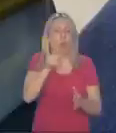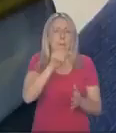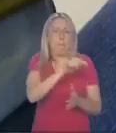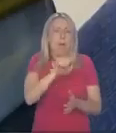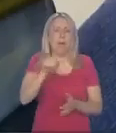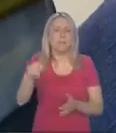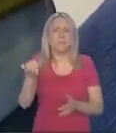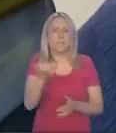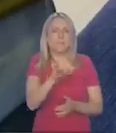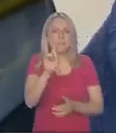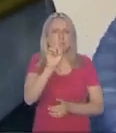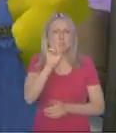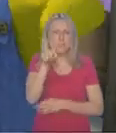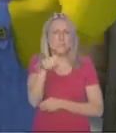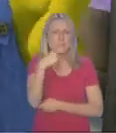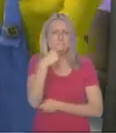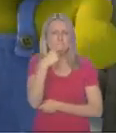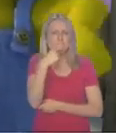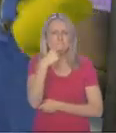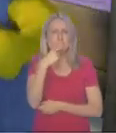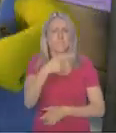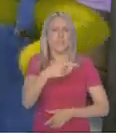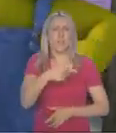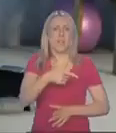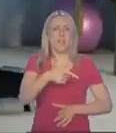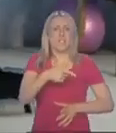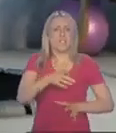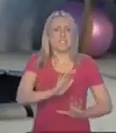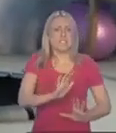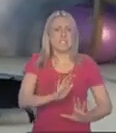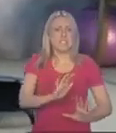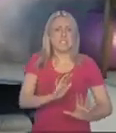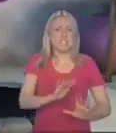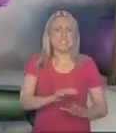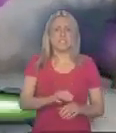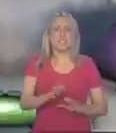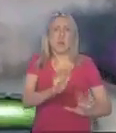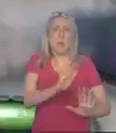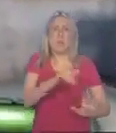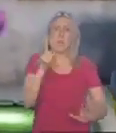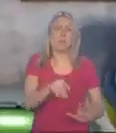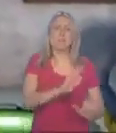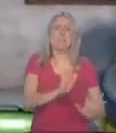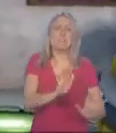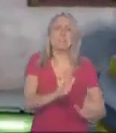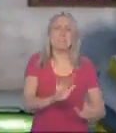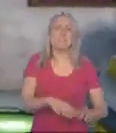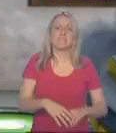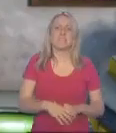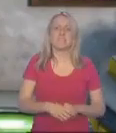wow. Look at all those buttons. I wonder what this one does. Oh, Yam Yam, no! Don't push